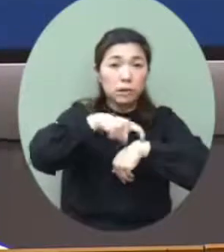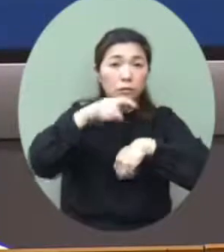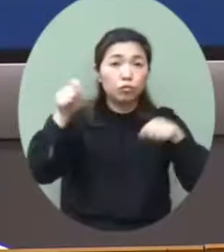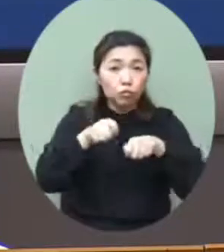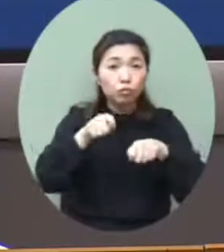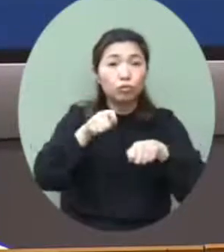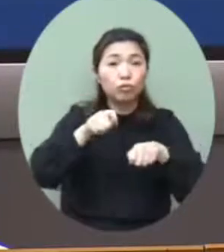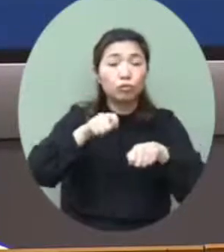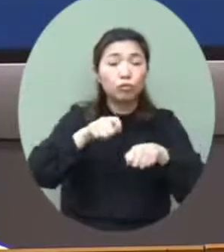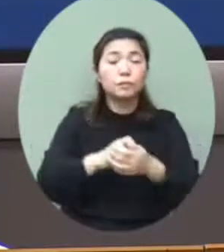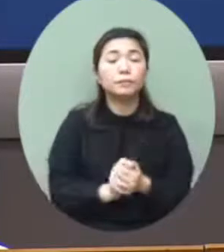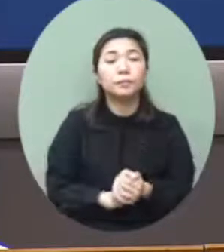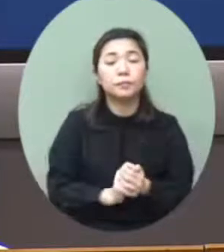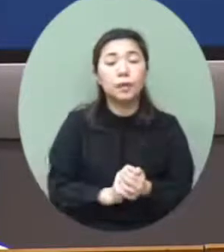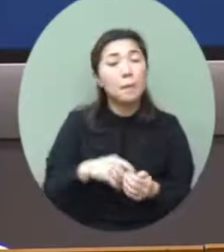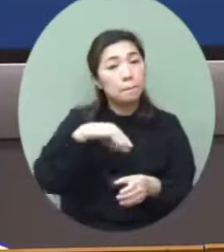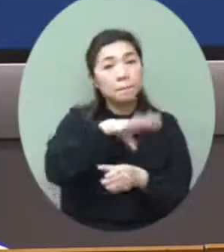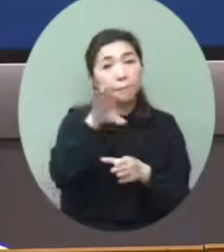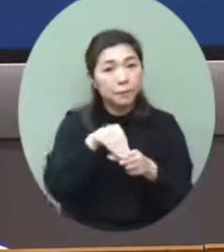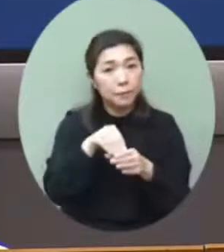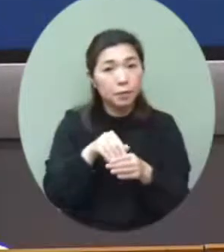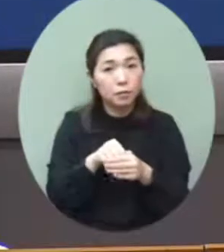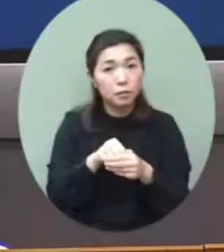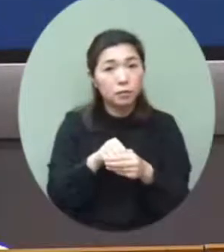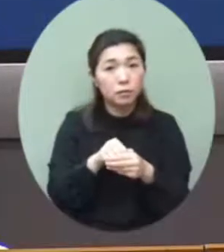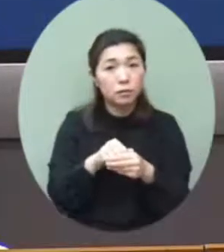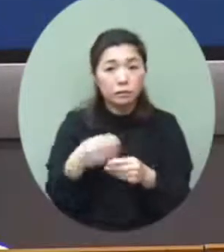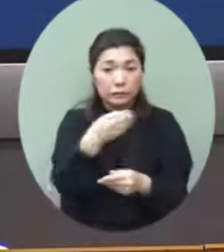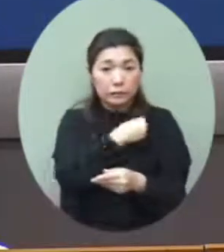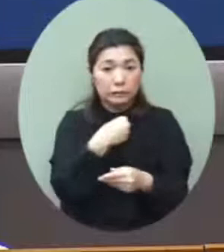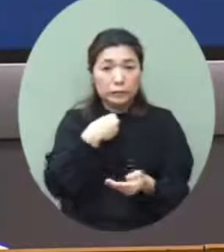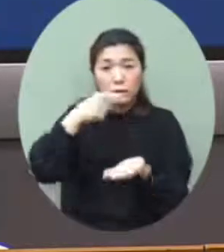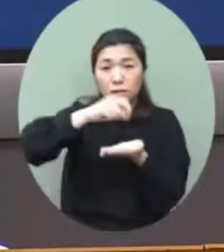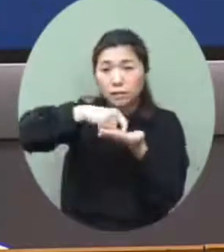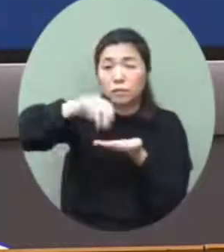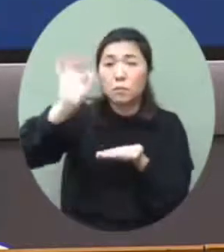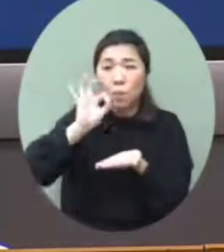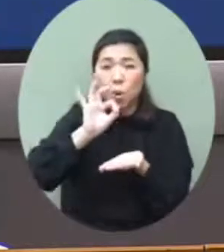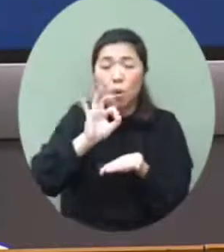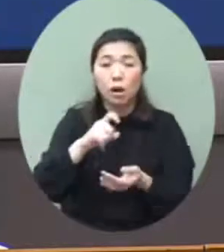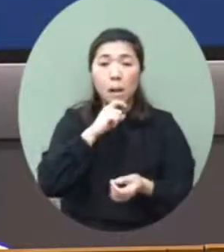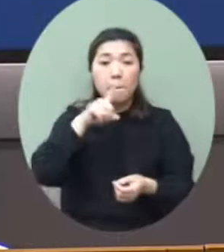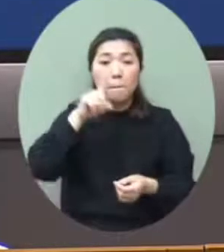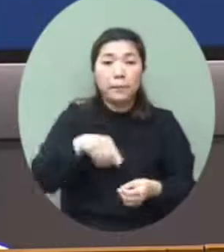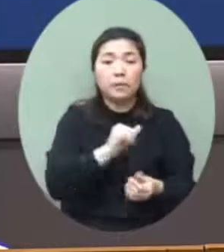concerns, such as the time for issue of death certificates and